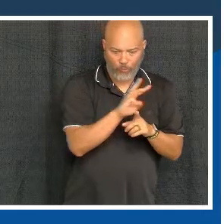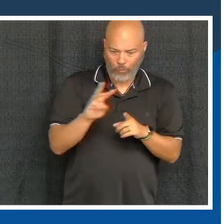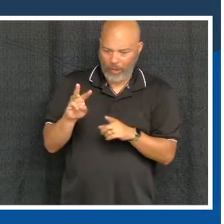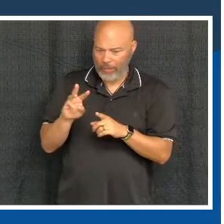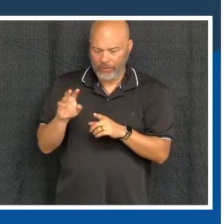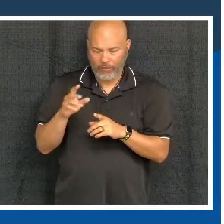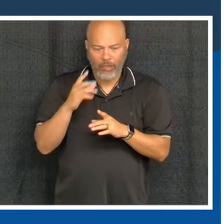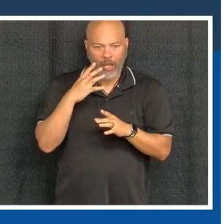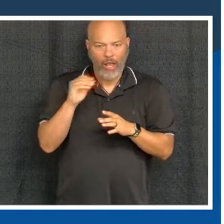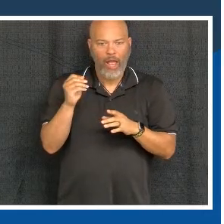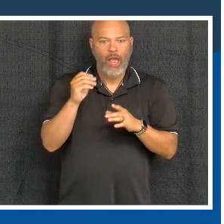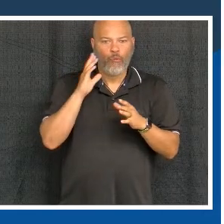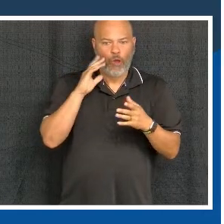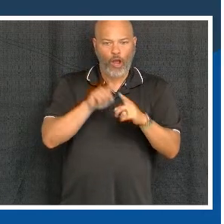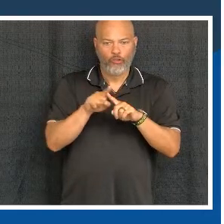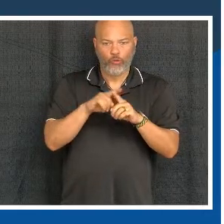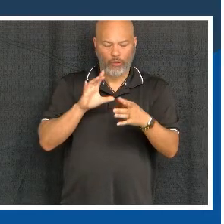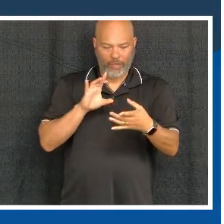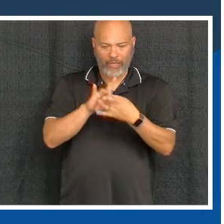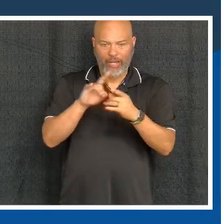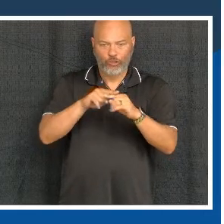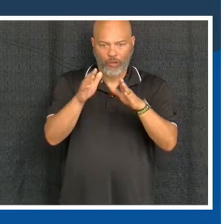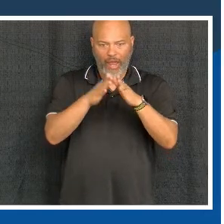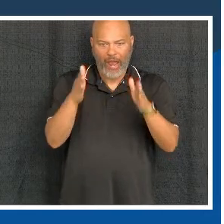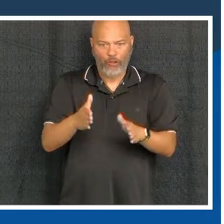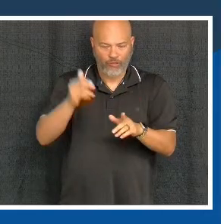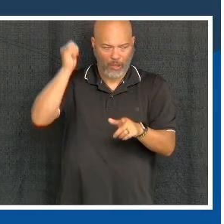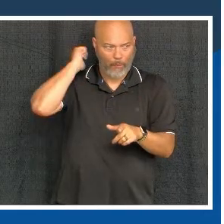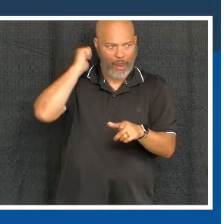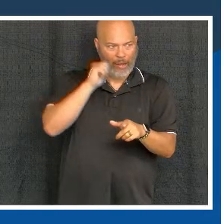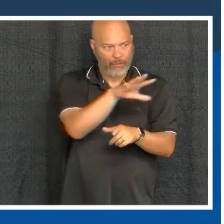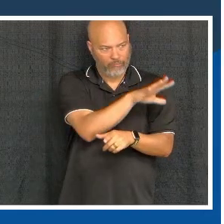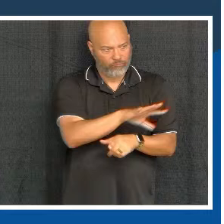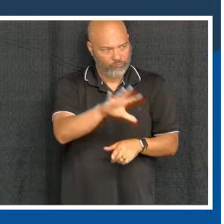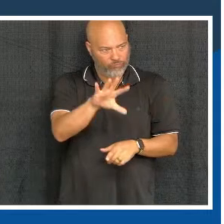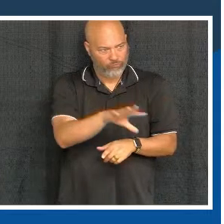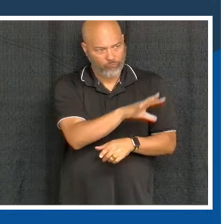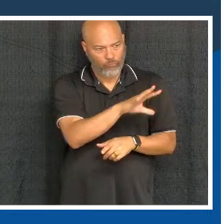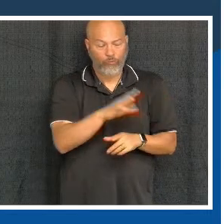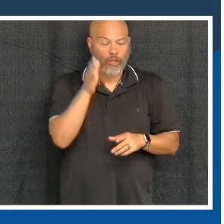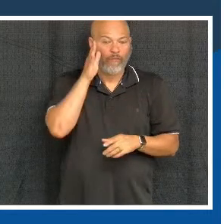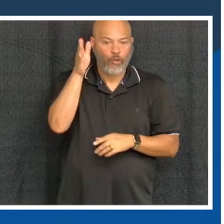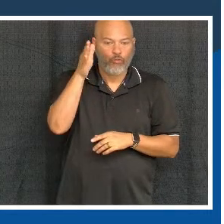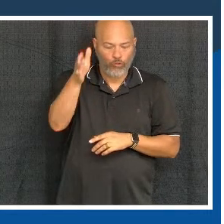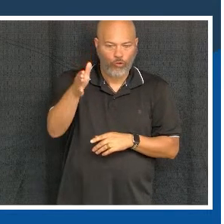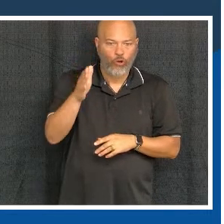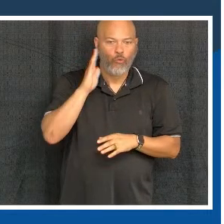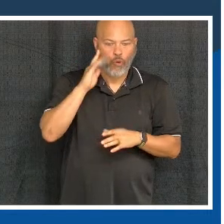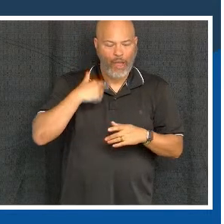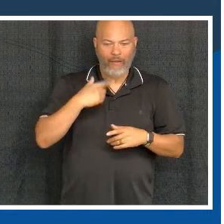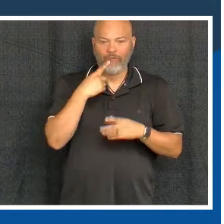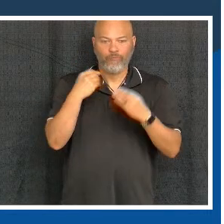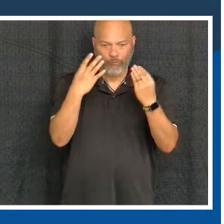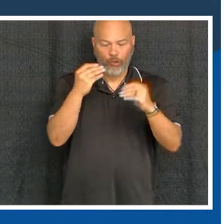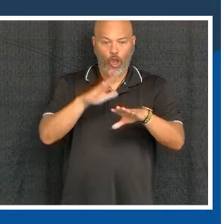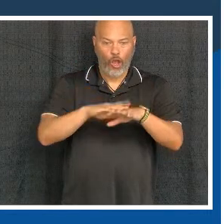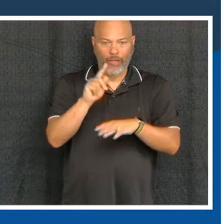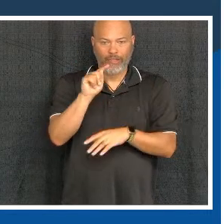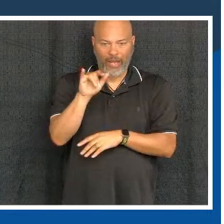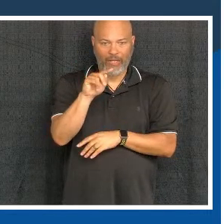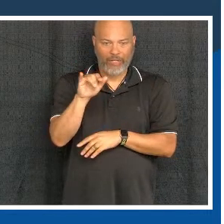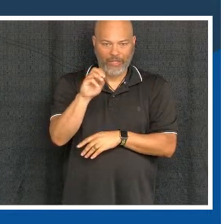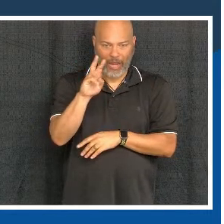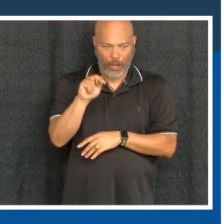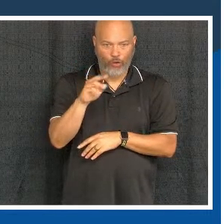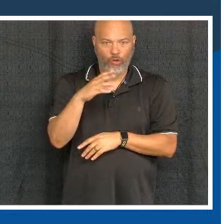to the property and connect to the subdivision at large in the back there. In the future, there will be a signal on Tiny Town Road, and